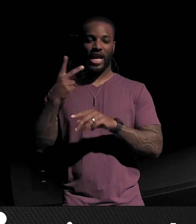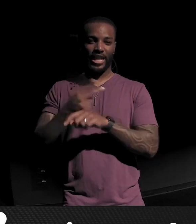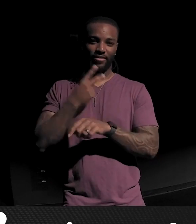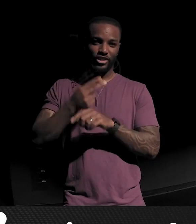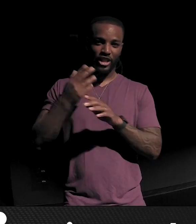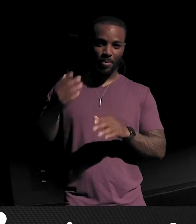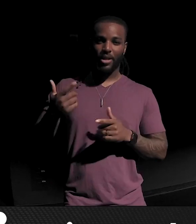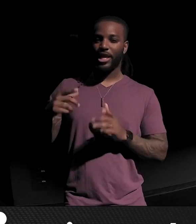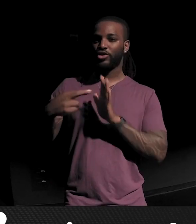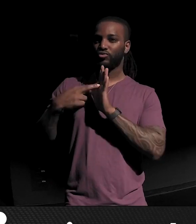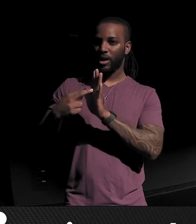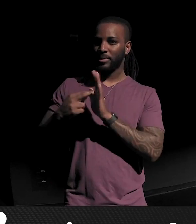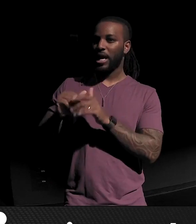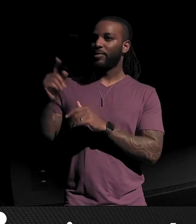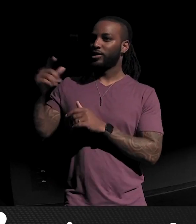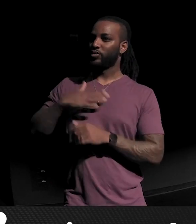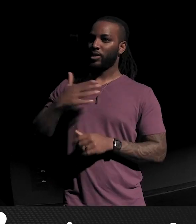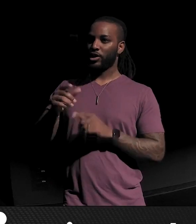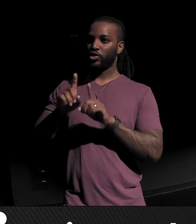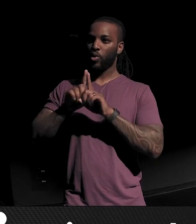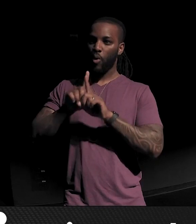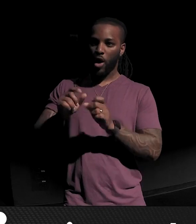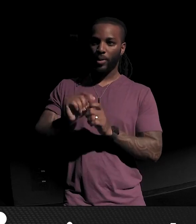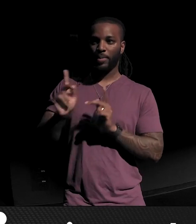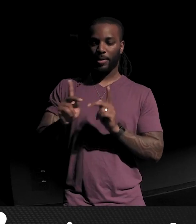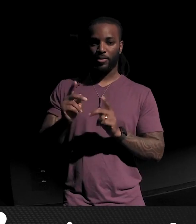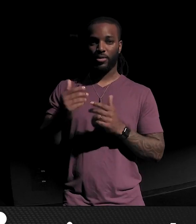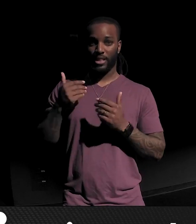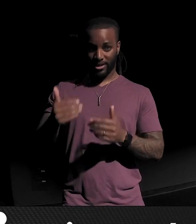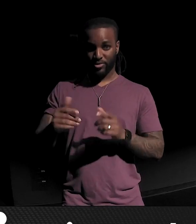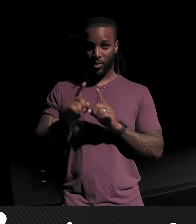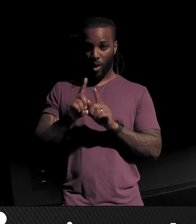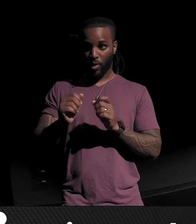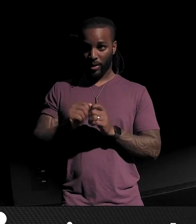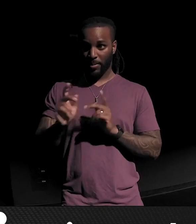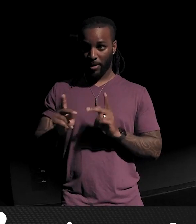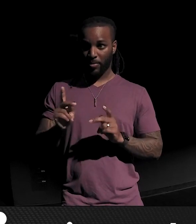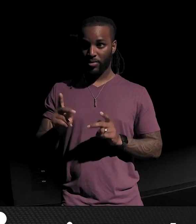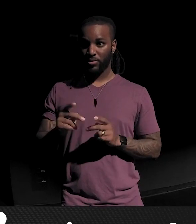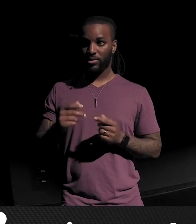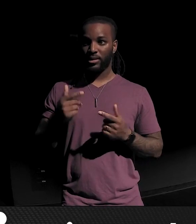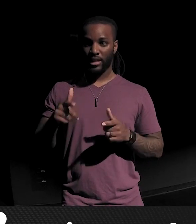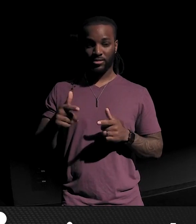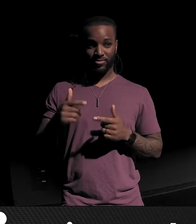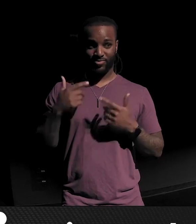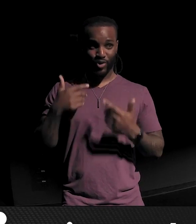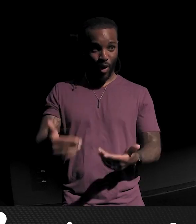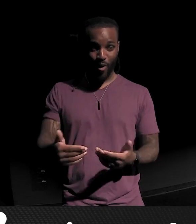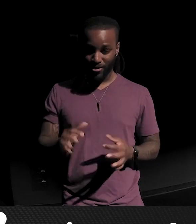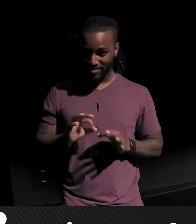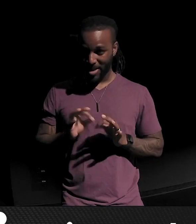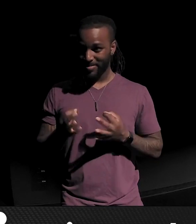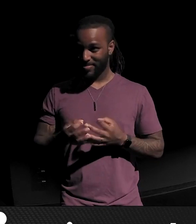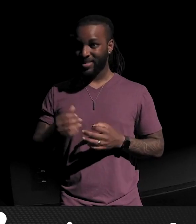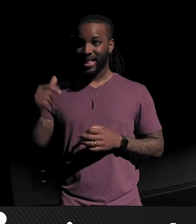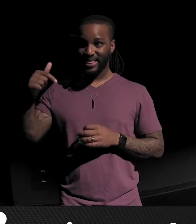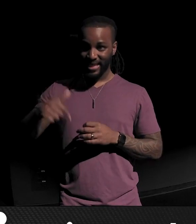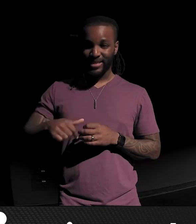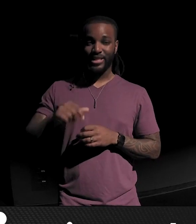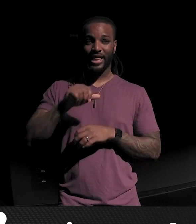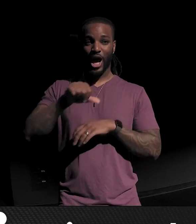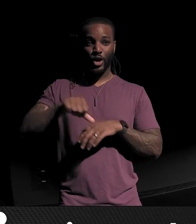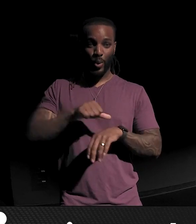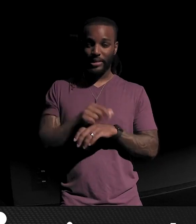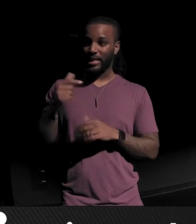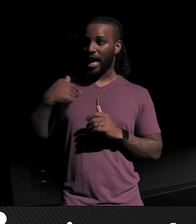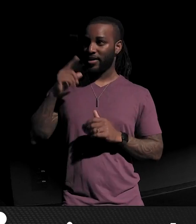the way that he's willing to walk with people, and let's walk with people. Let's go, family. This is the anointing he has